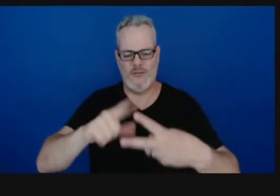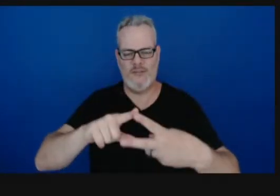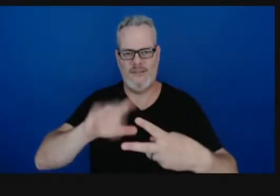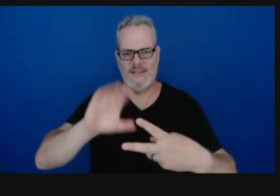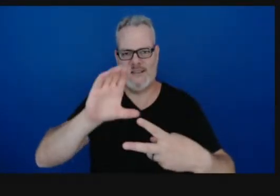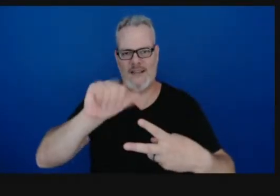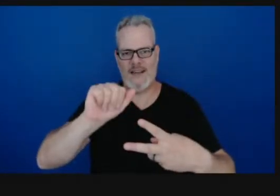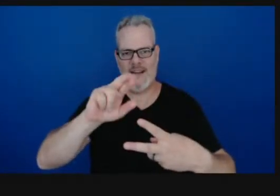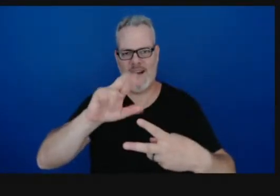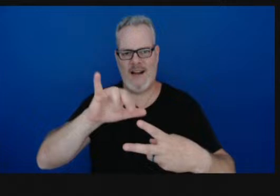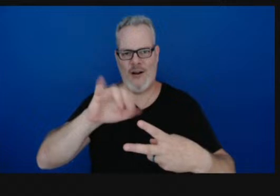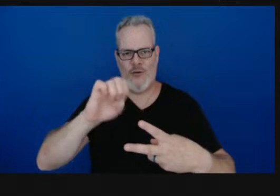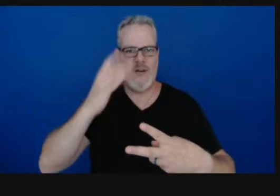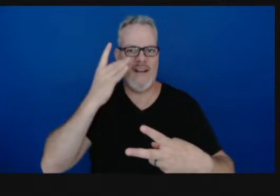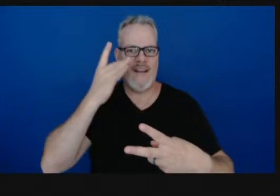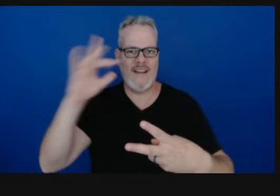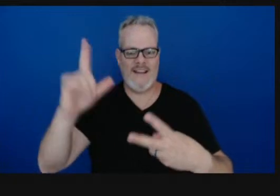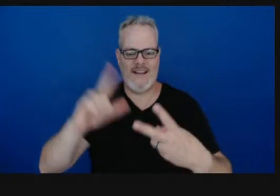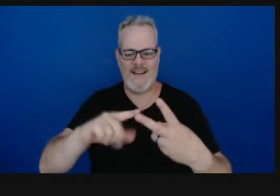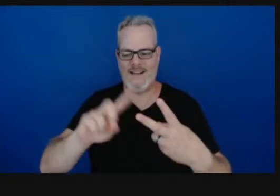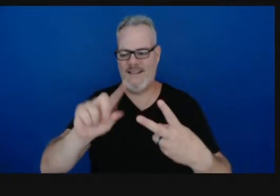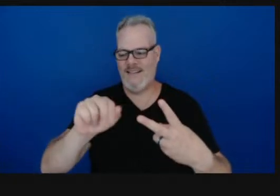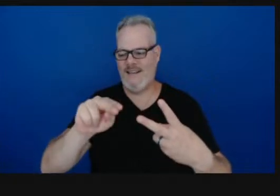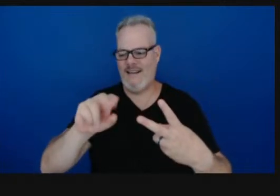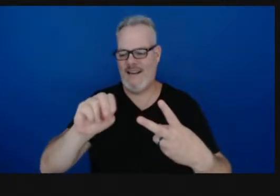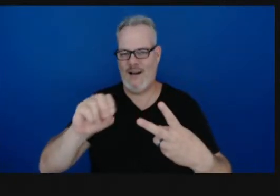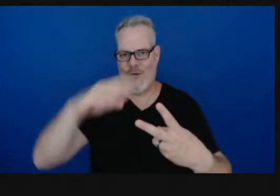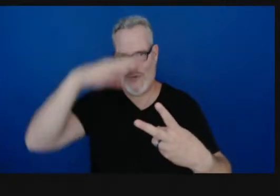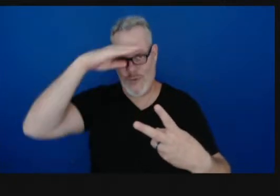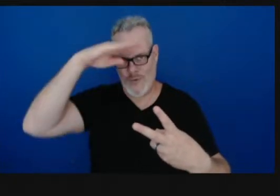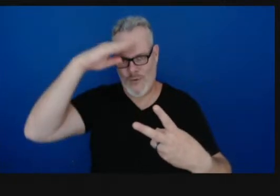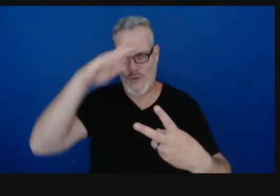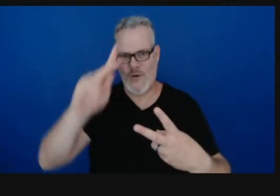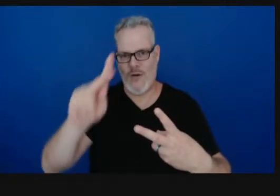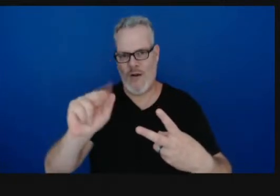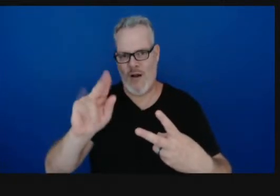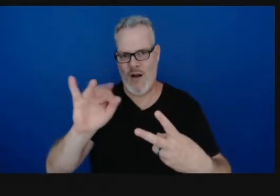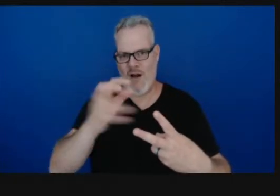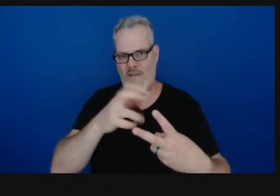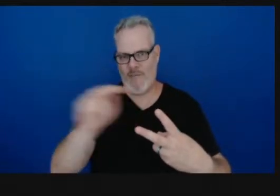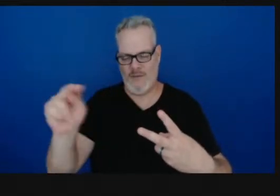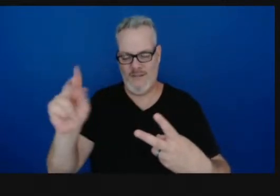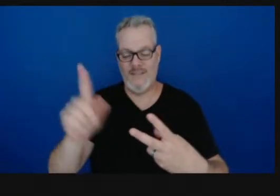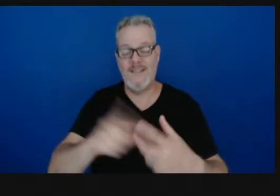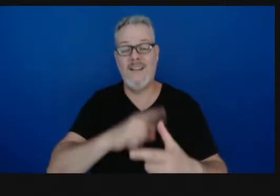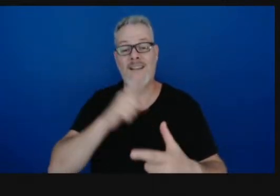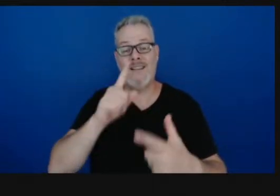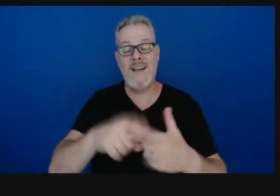And until next week, aloha everyone.